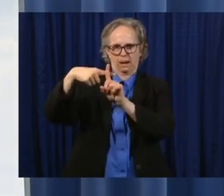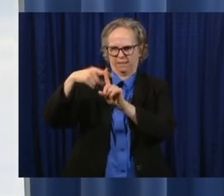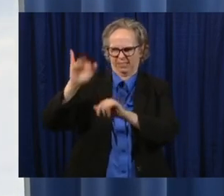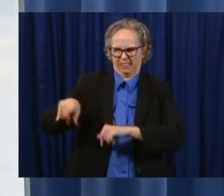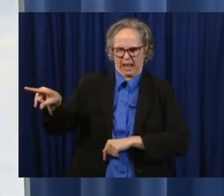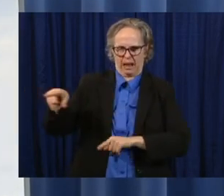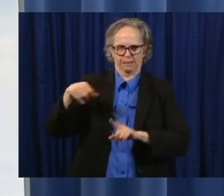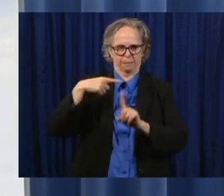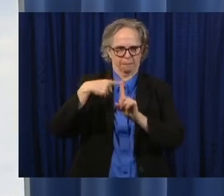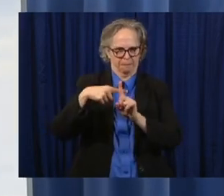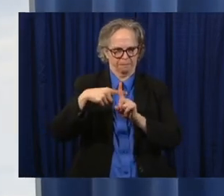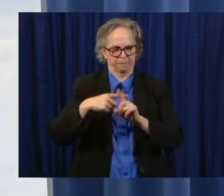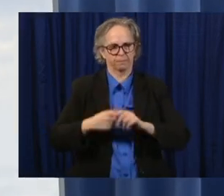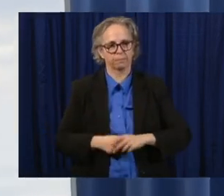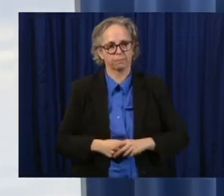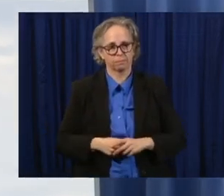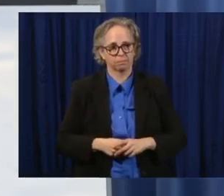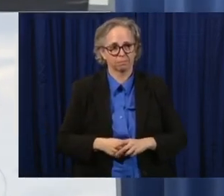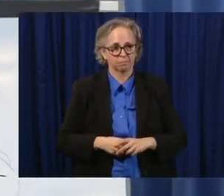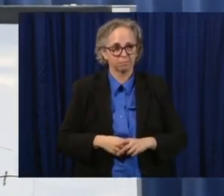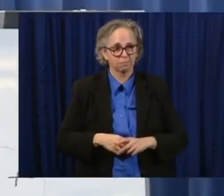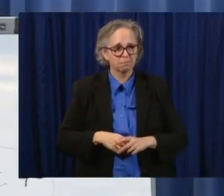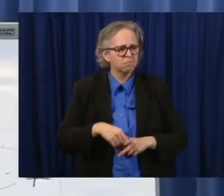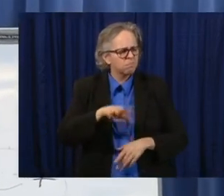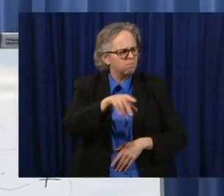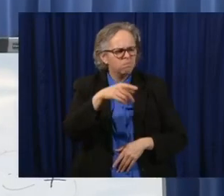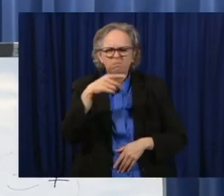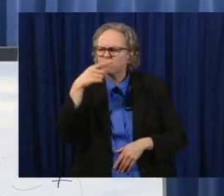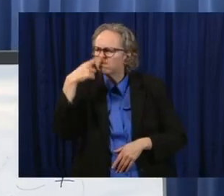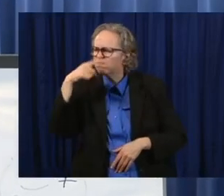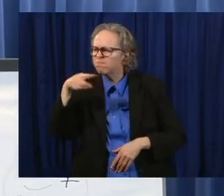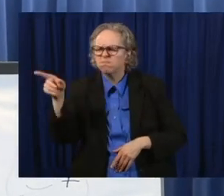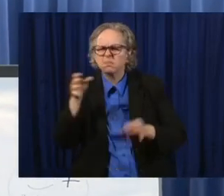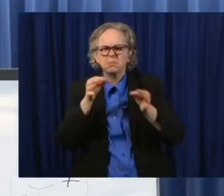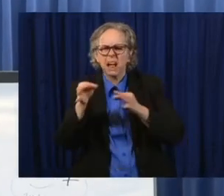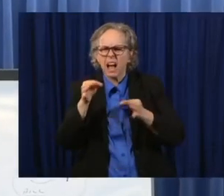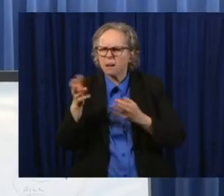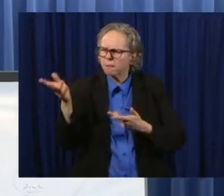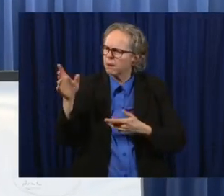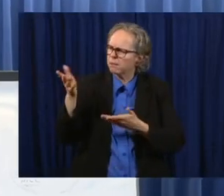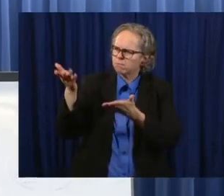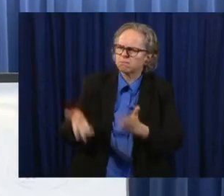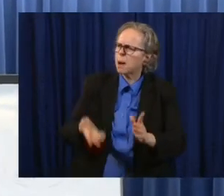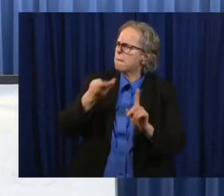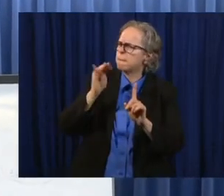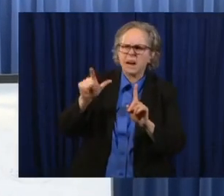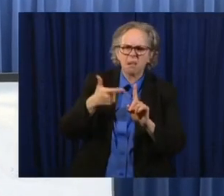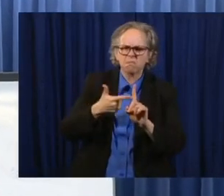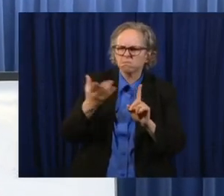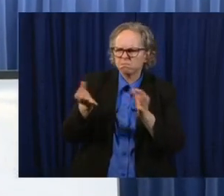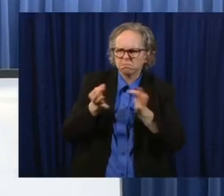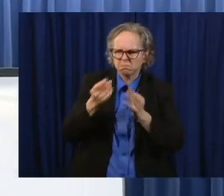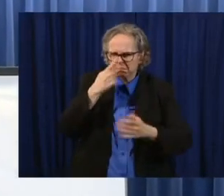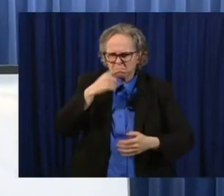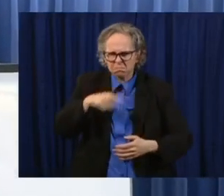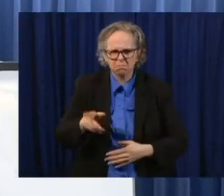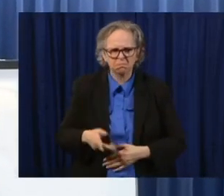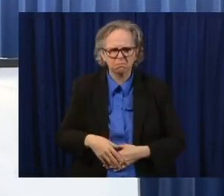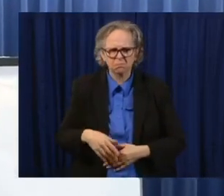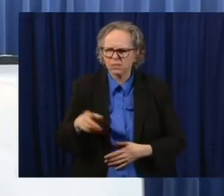You want to walk us through starting with when Bill has symptoms, maybe what Bill should